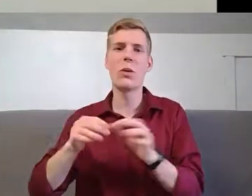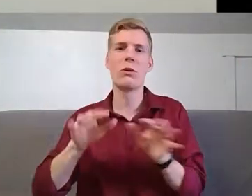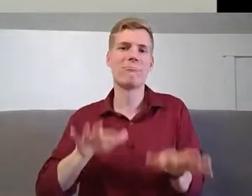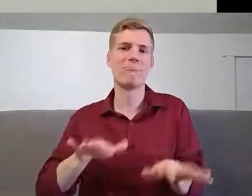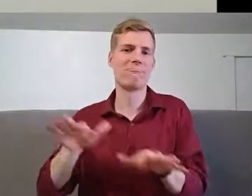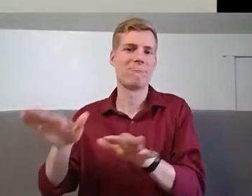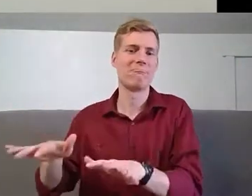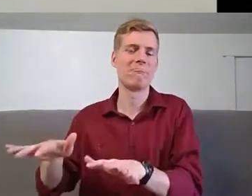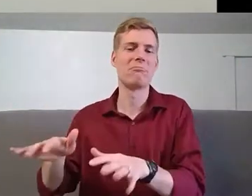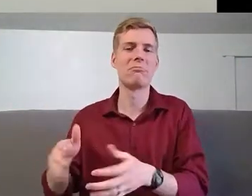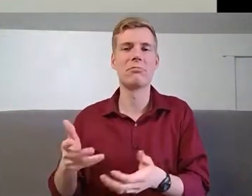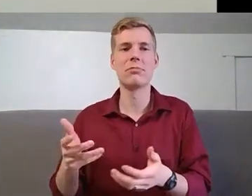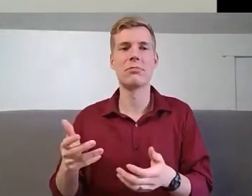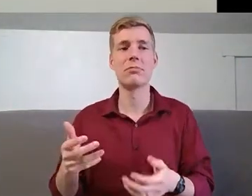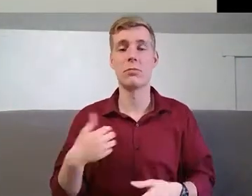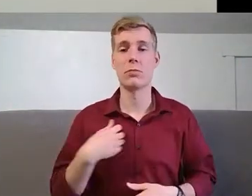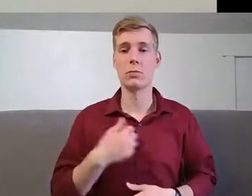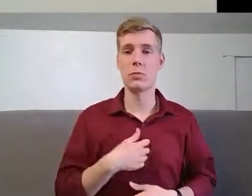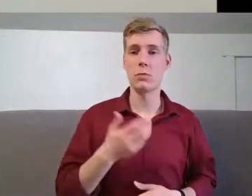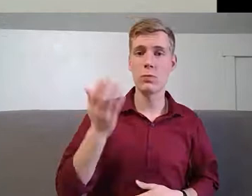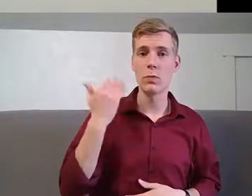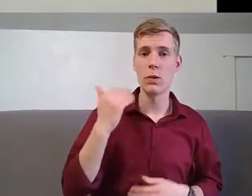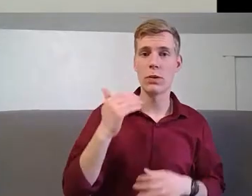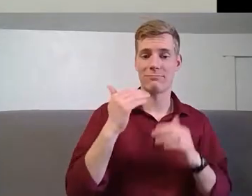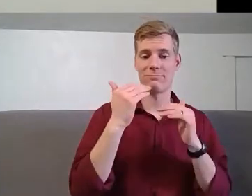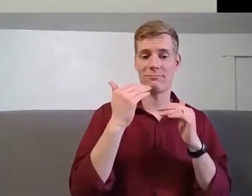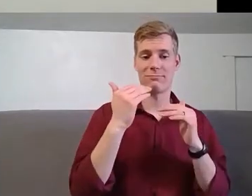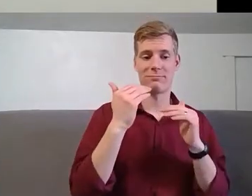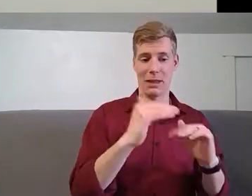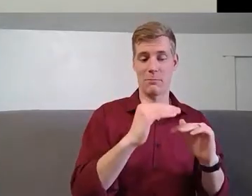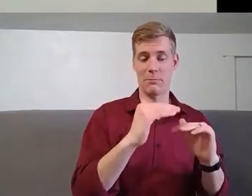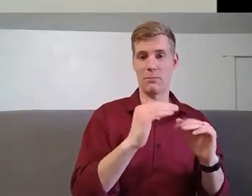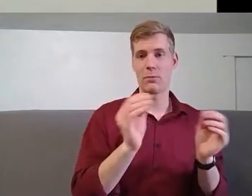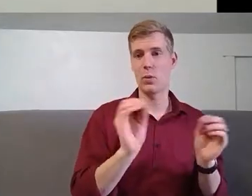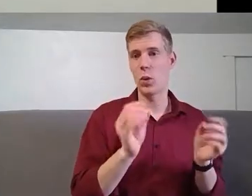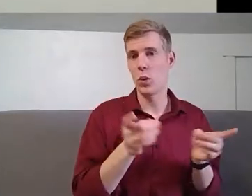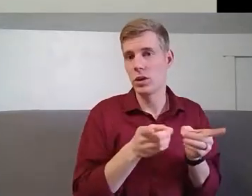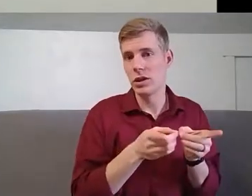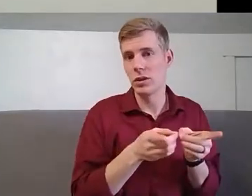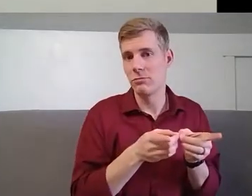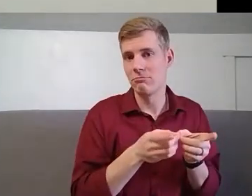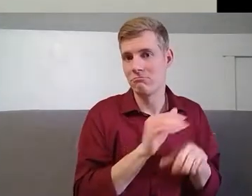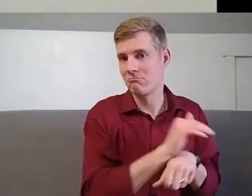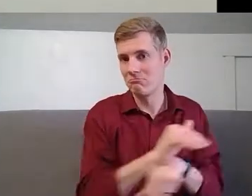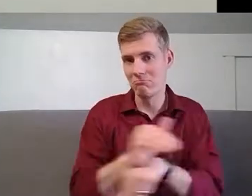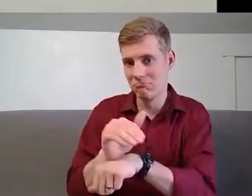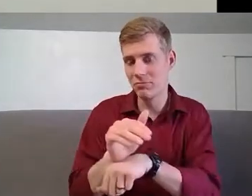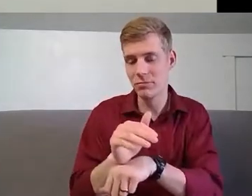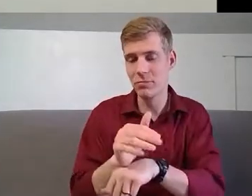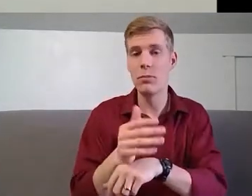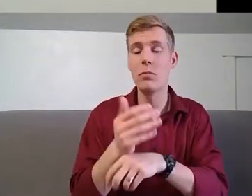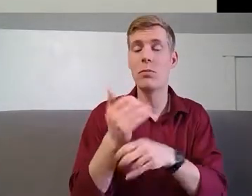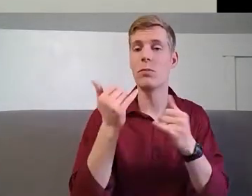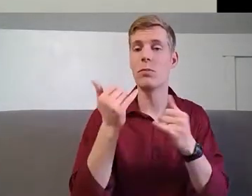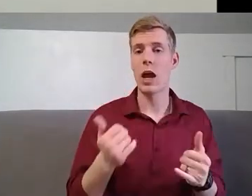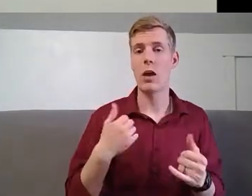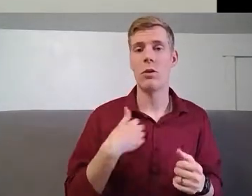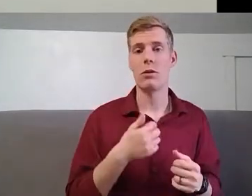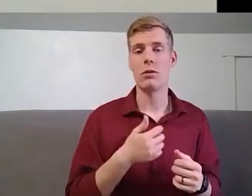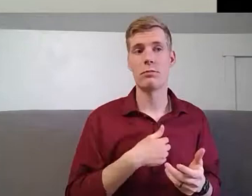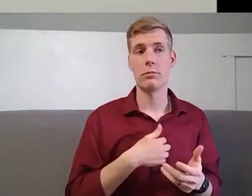have limits on, we don't do dessert every night, but we need to change up